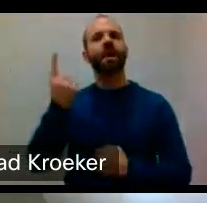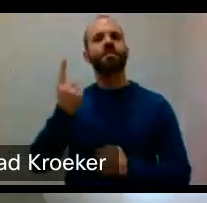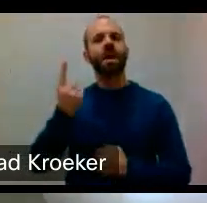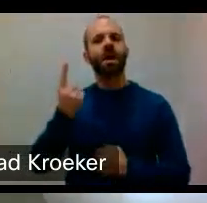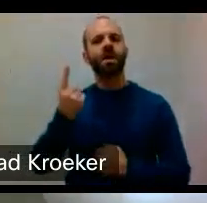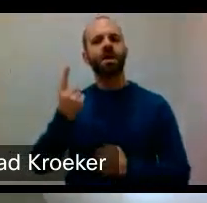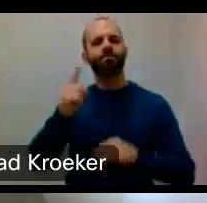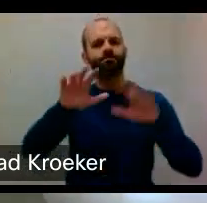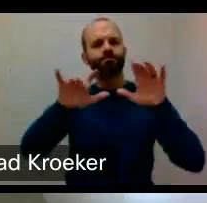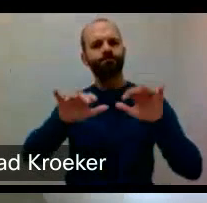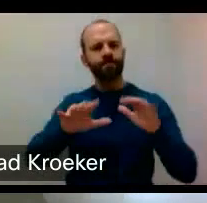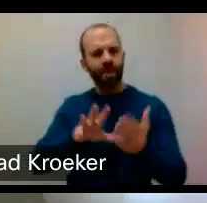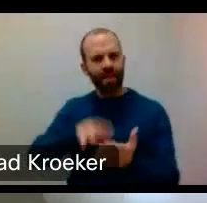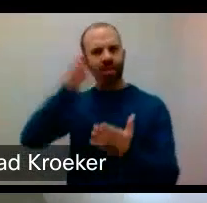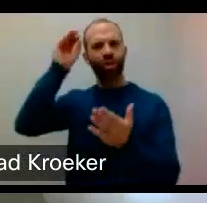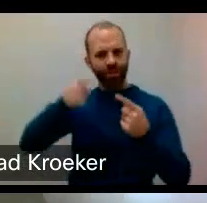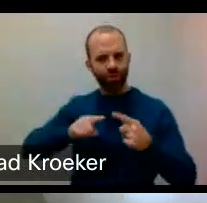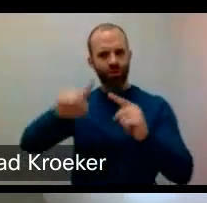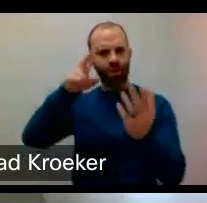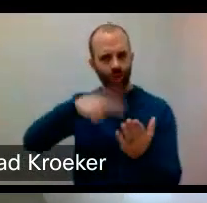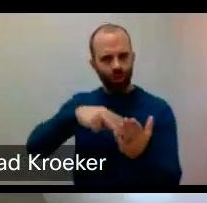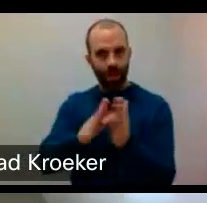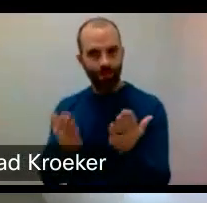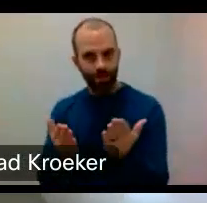learned while reading this book.